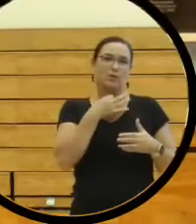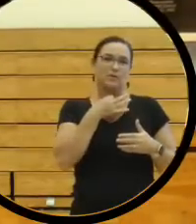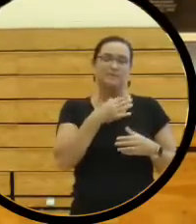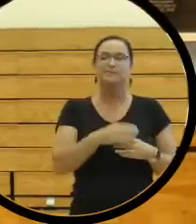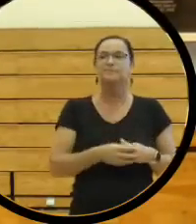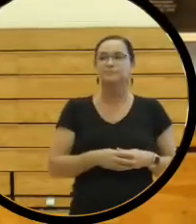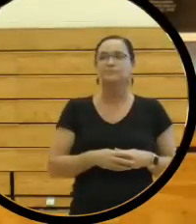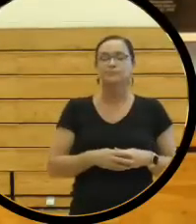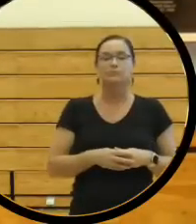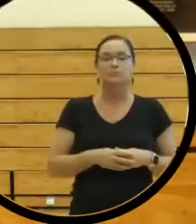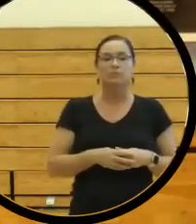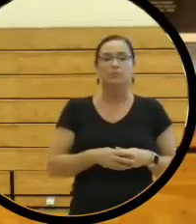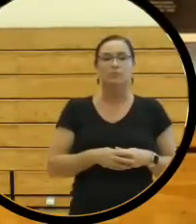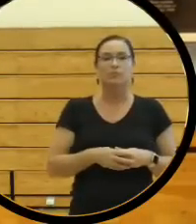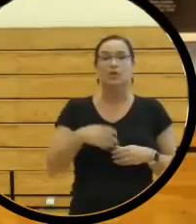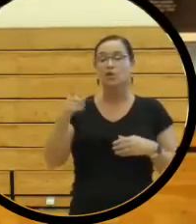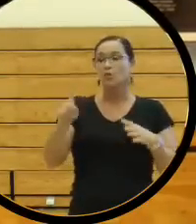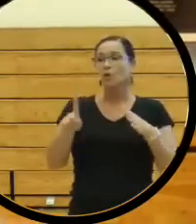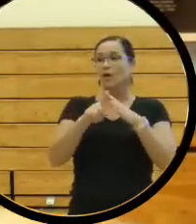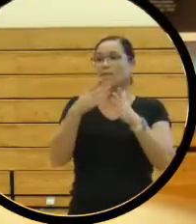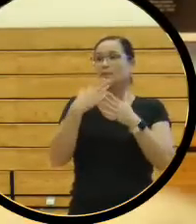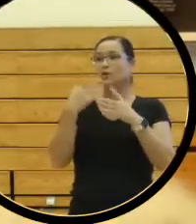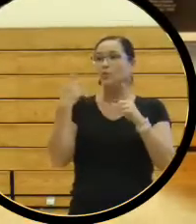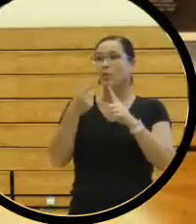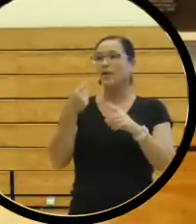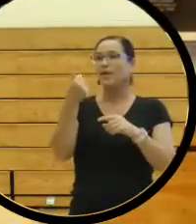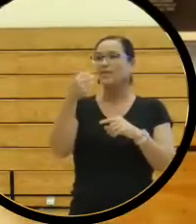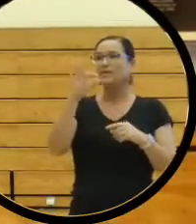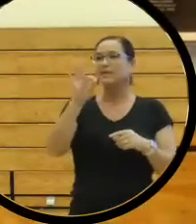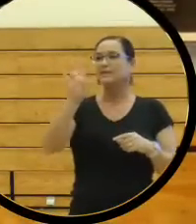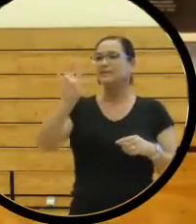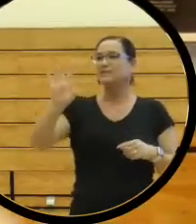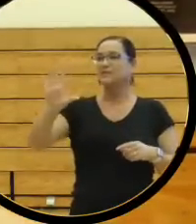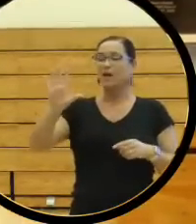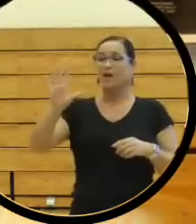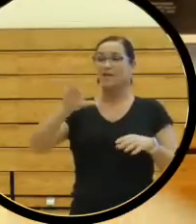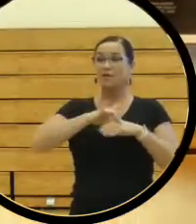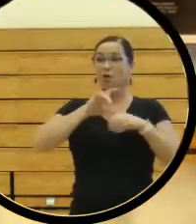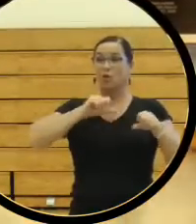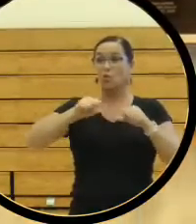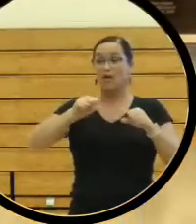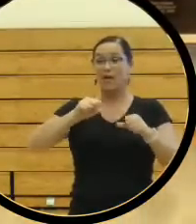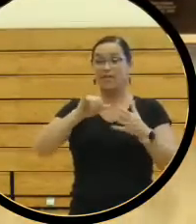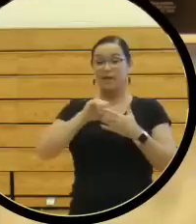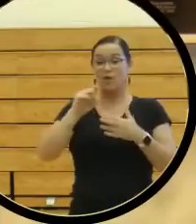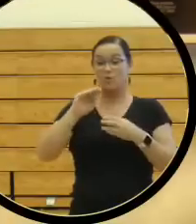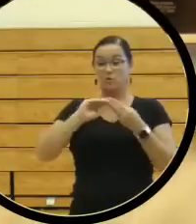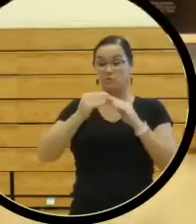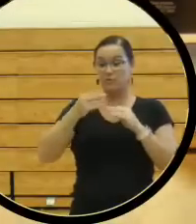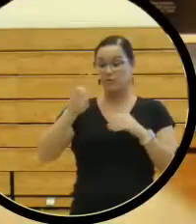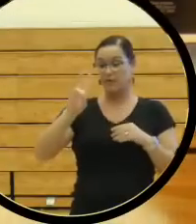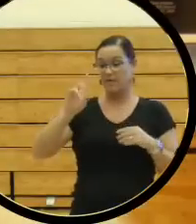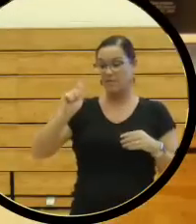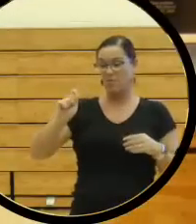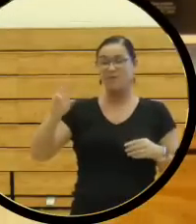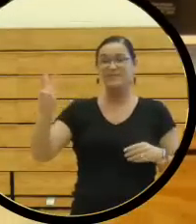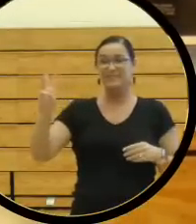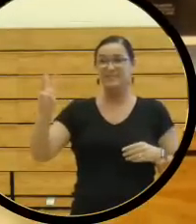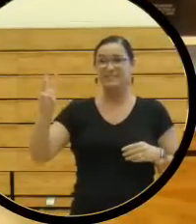Yeah, so, and you brought up a good point, though. In the 1975 earthquake, which was a magnitude